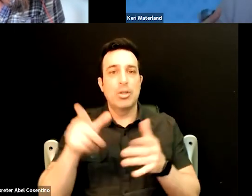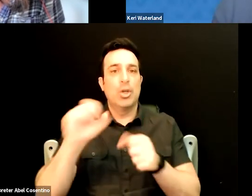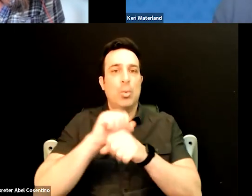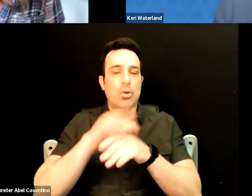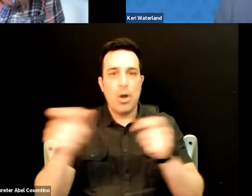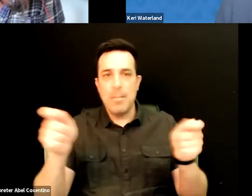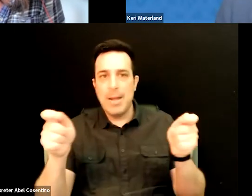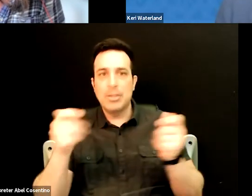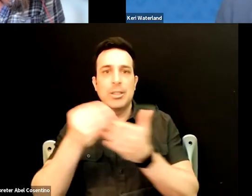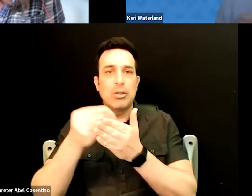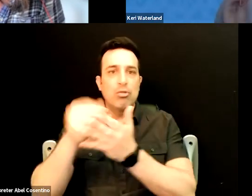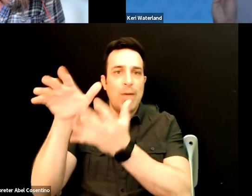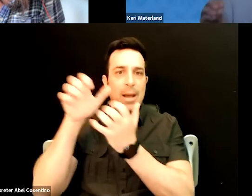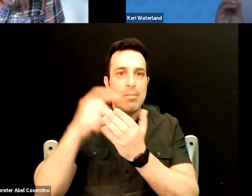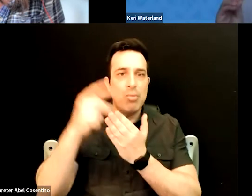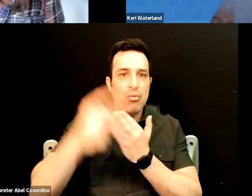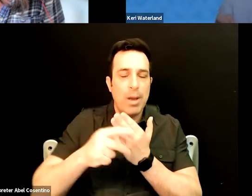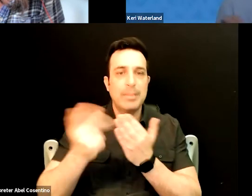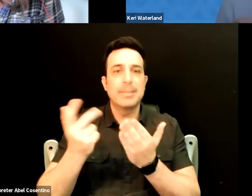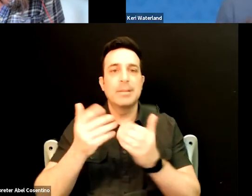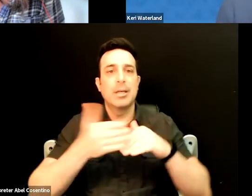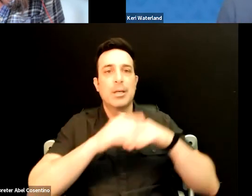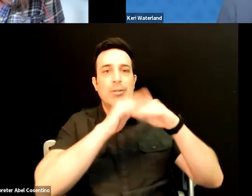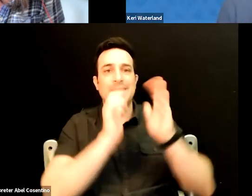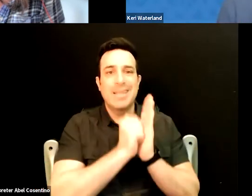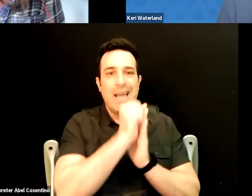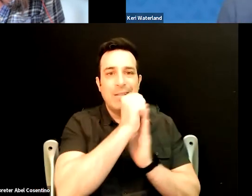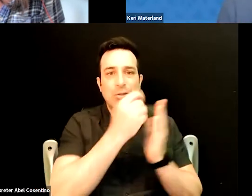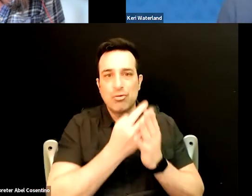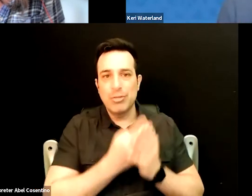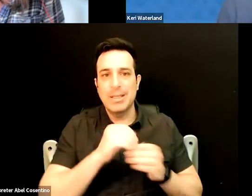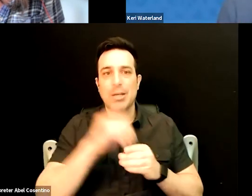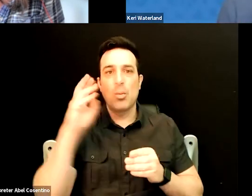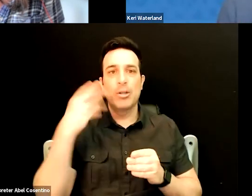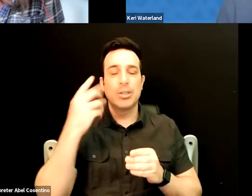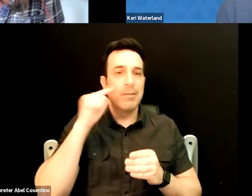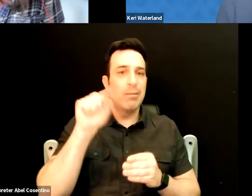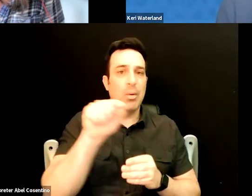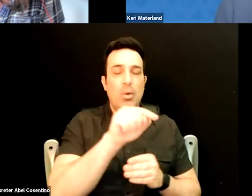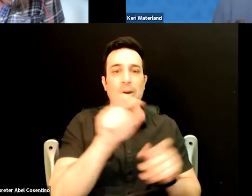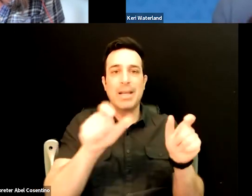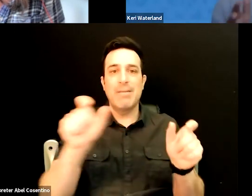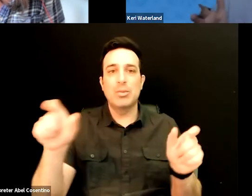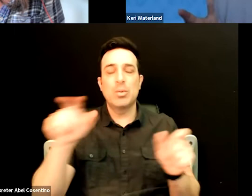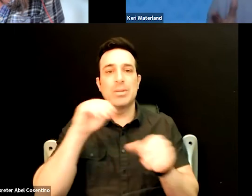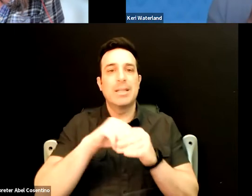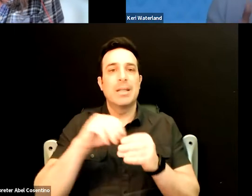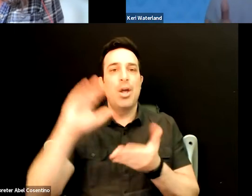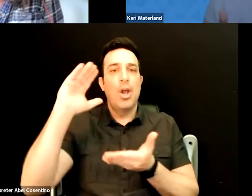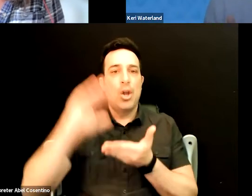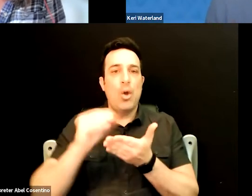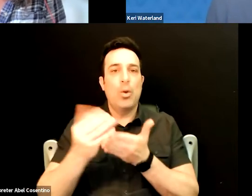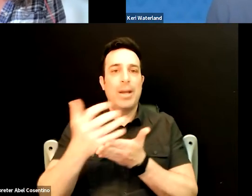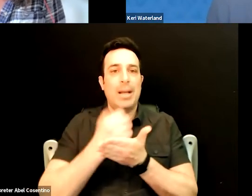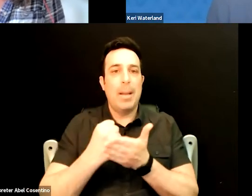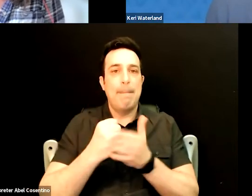managing grant programs and aimed at increasing cancer screening in Washington for individuals who are in a lower income